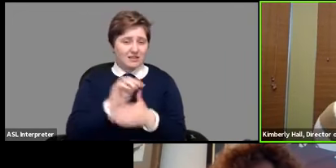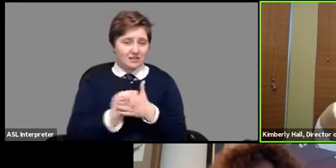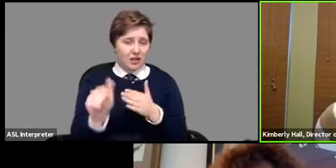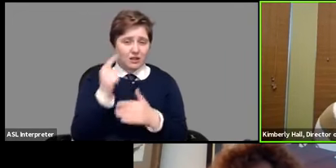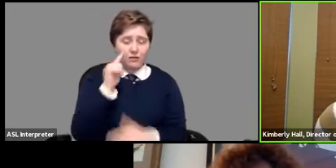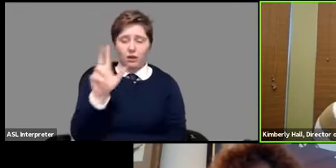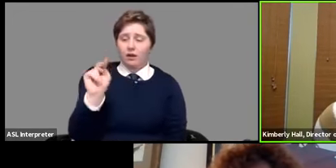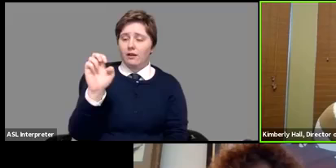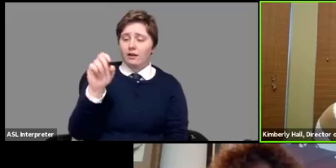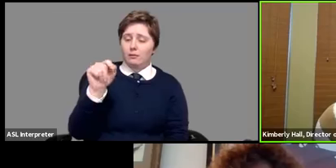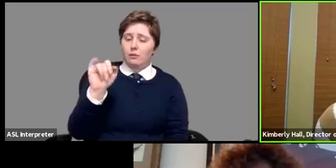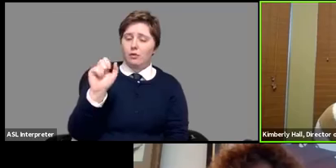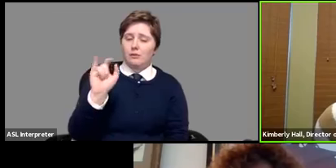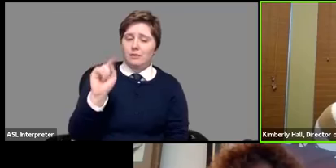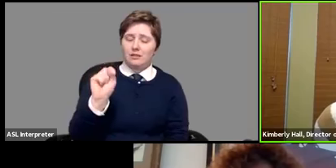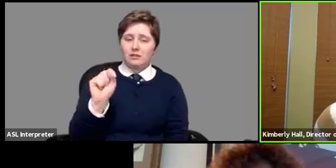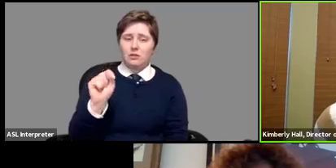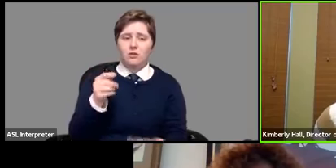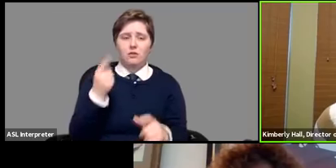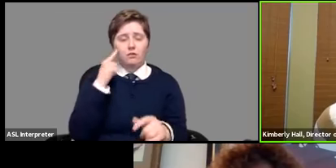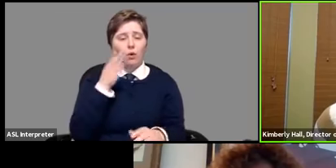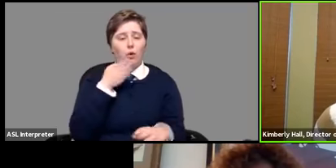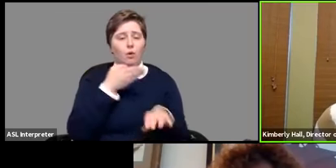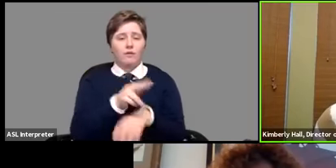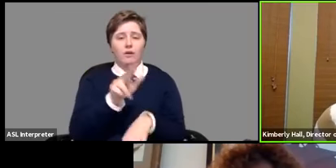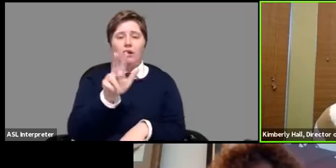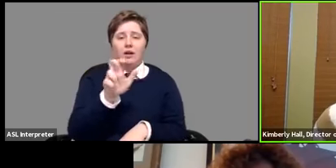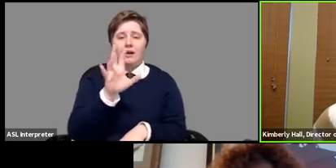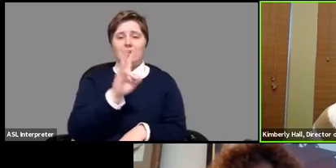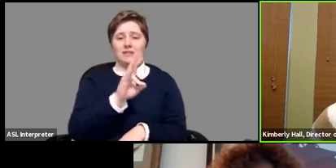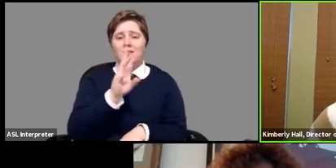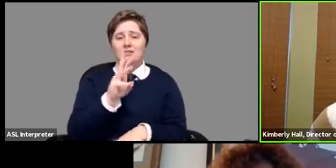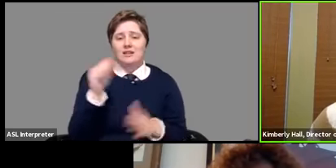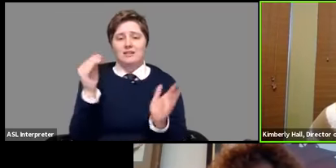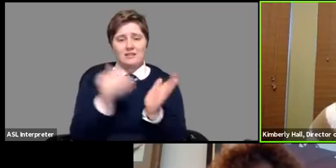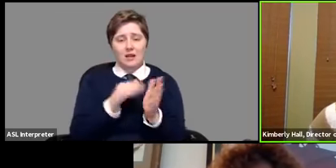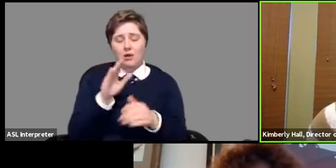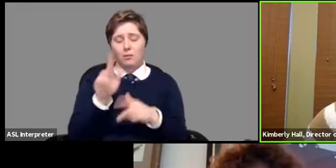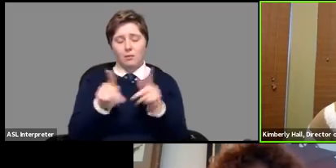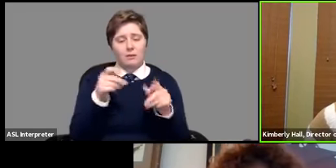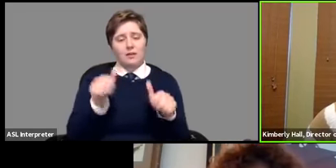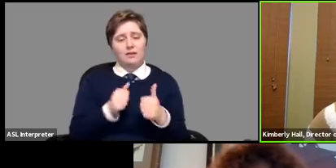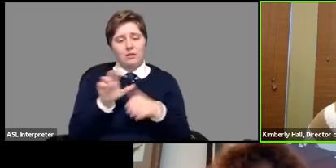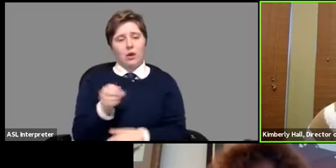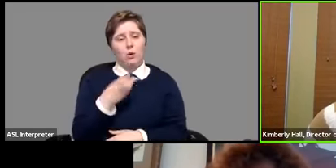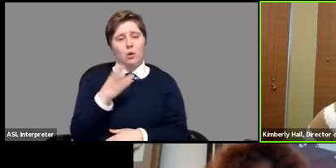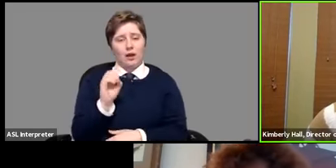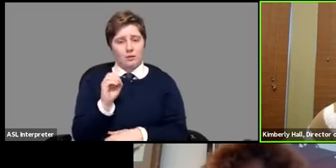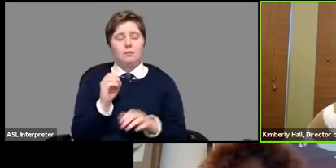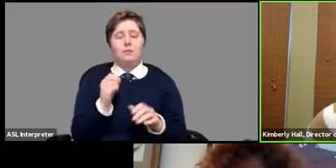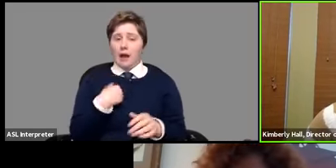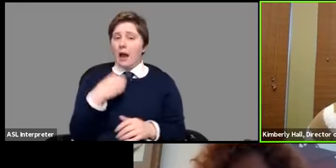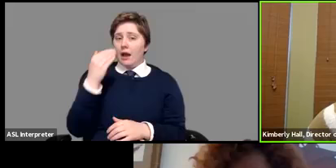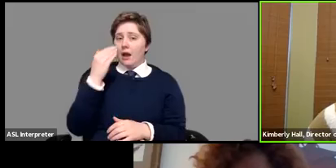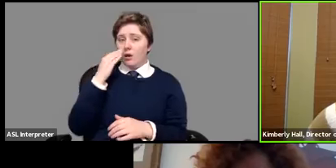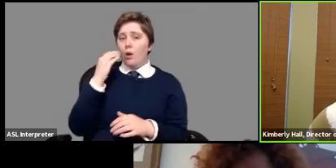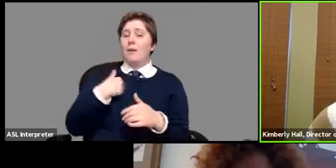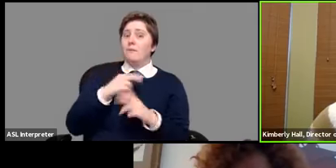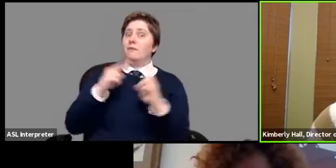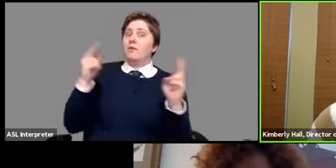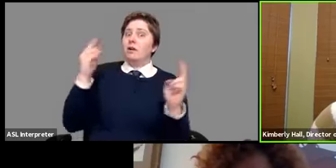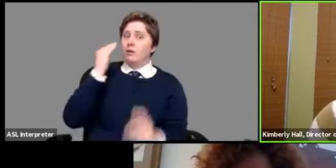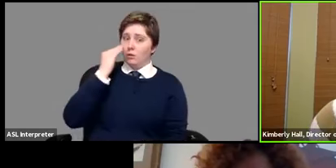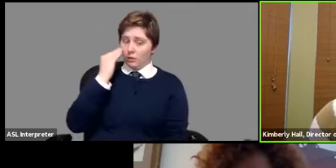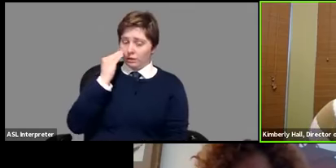unemployment compensation to over 376 000 ohioans i do know and i'm acutely aware of the